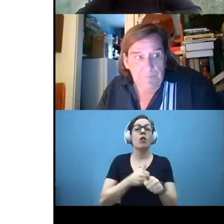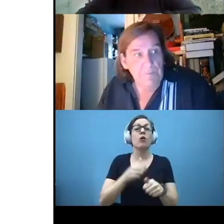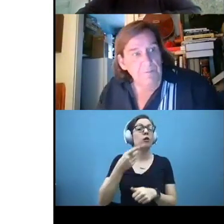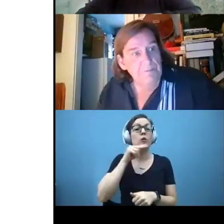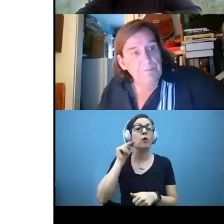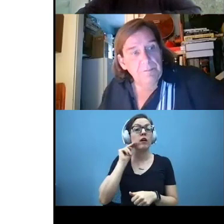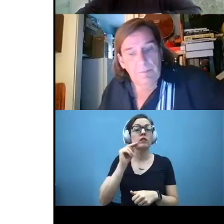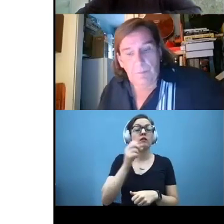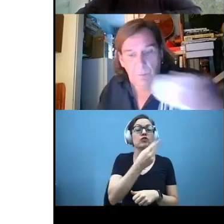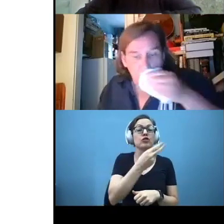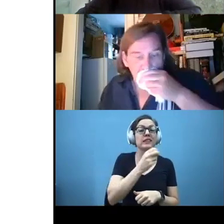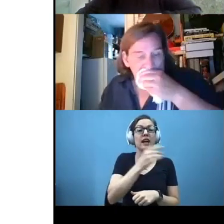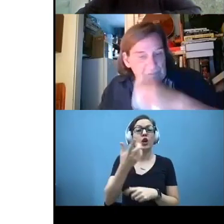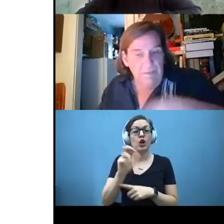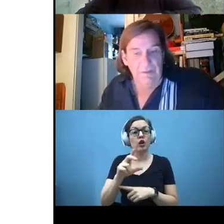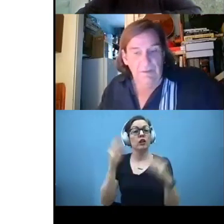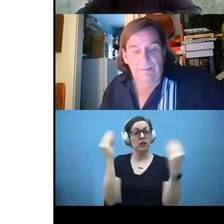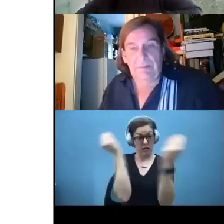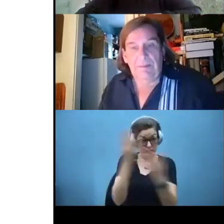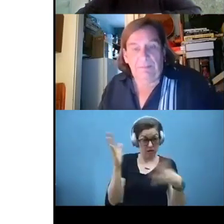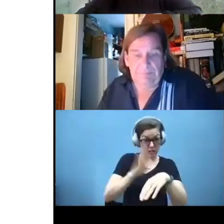interpreters available.